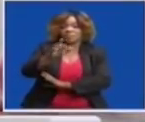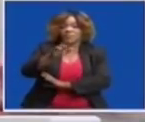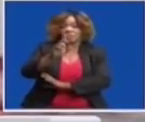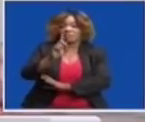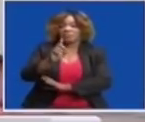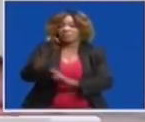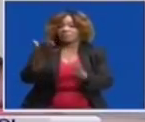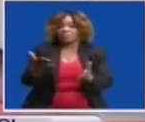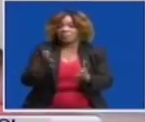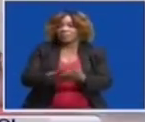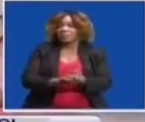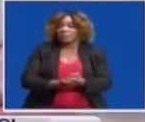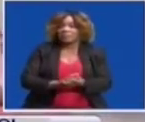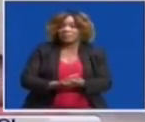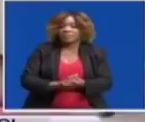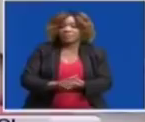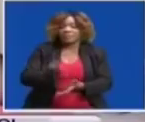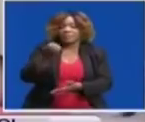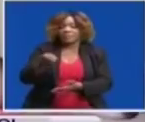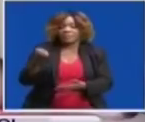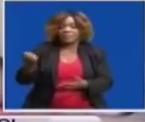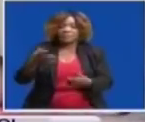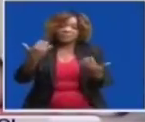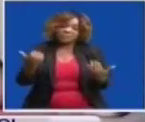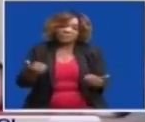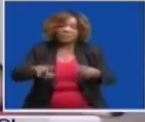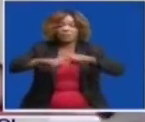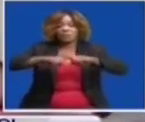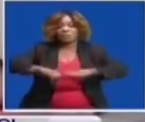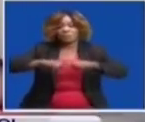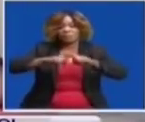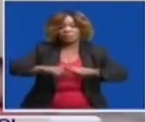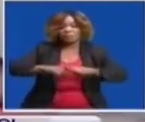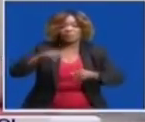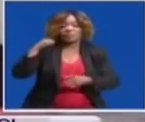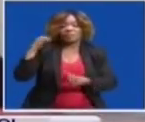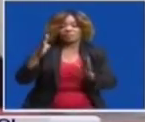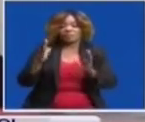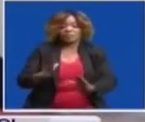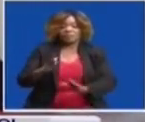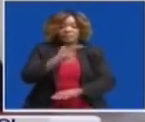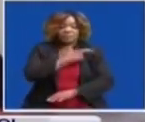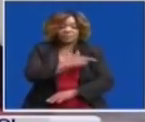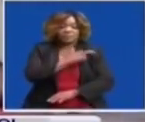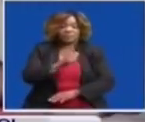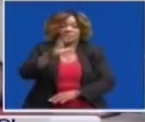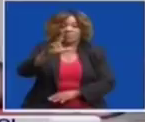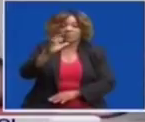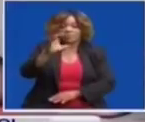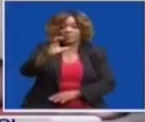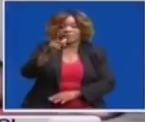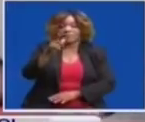of instruments, we depend on chemicals. So some chemicals sometimes may run